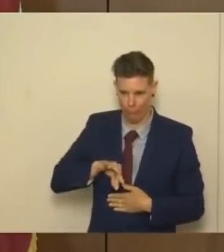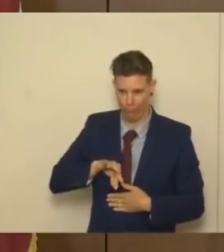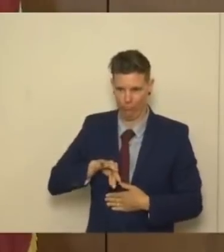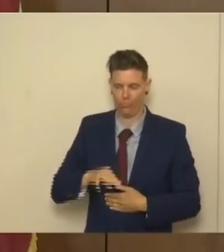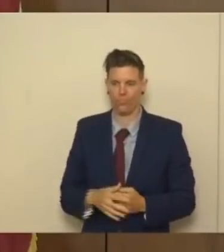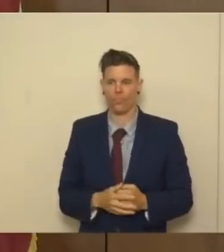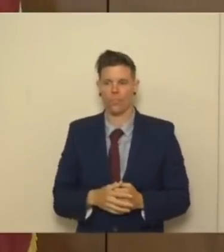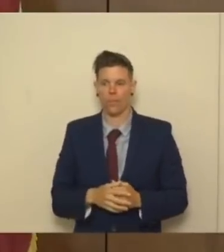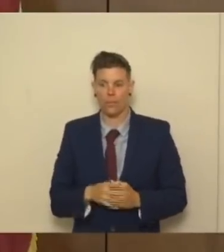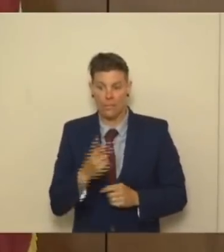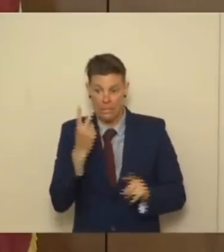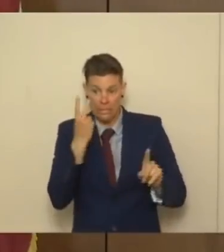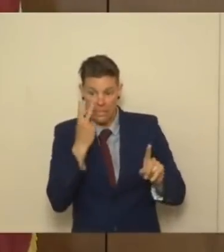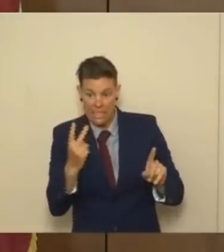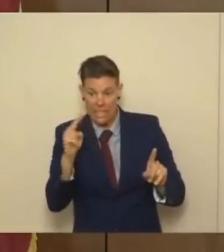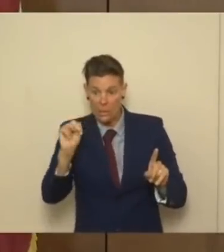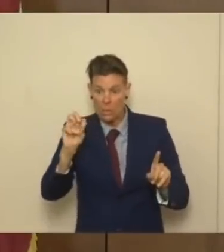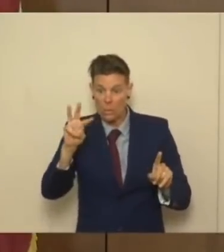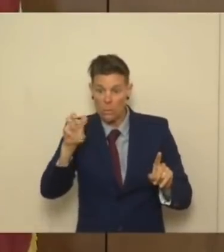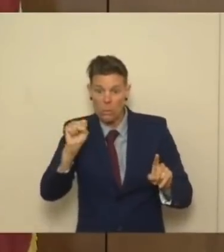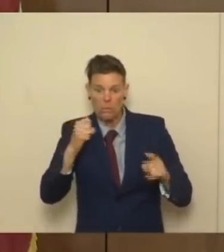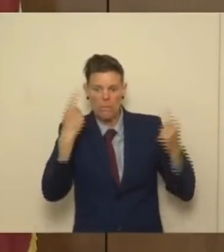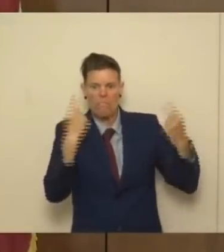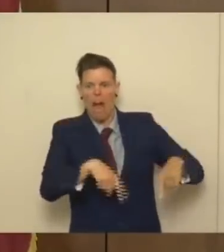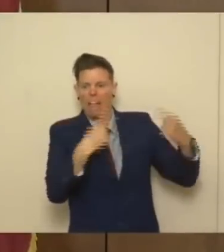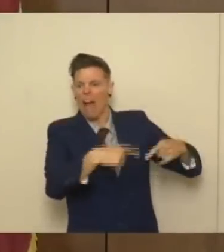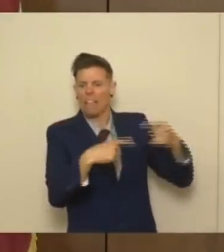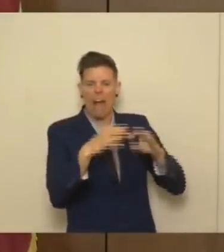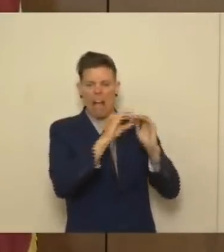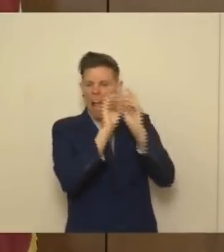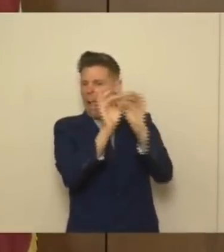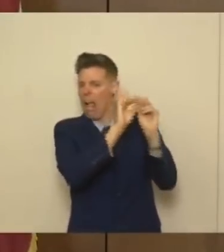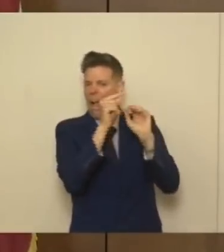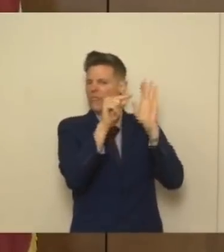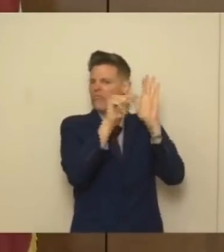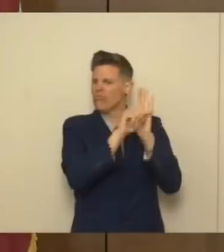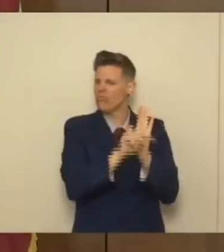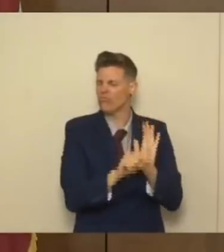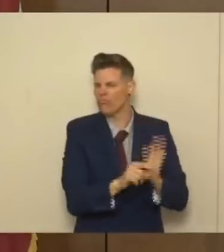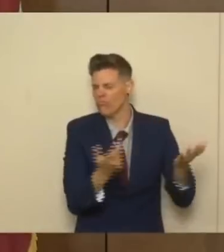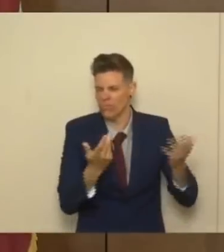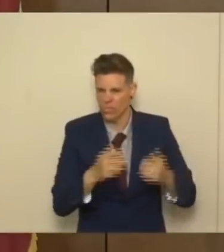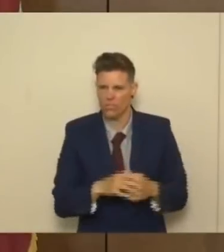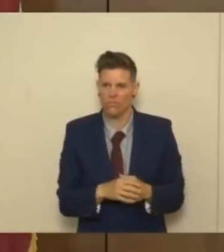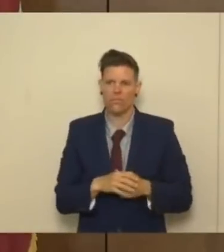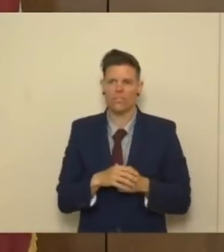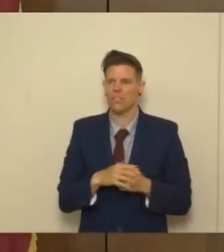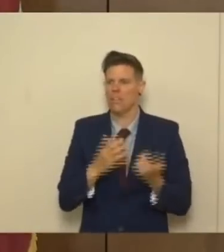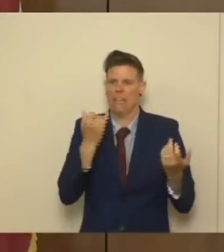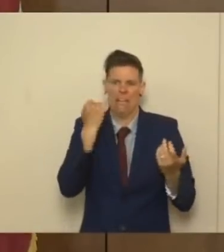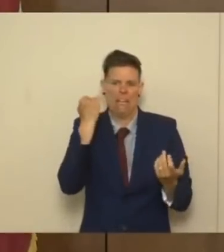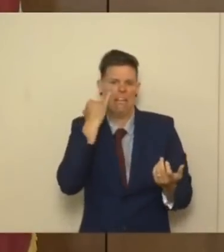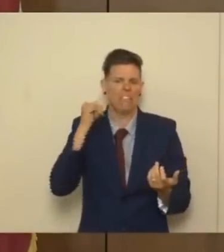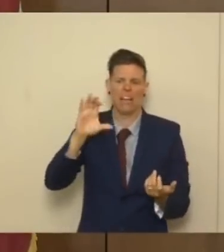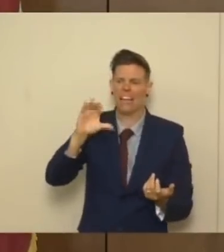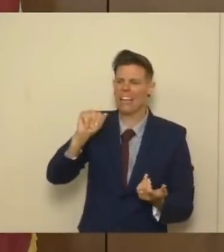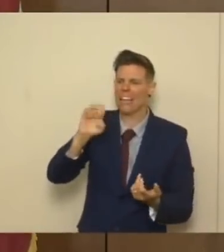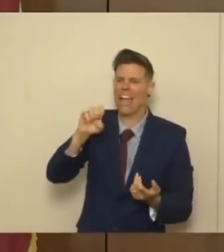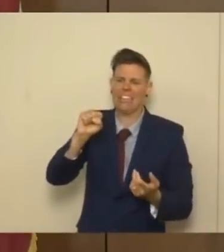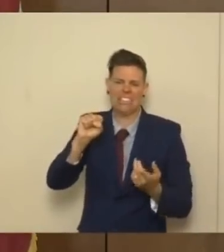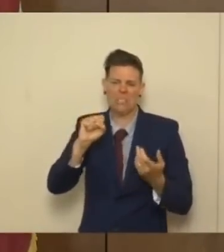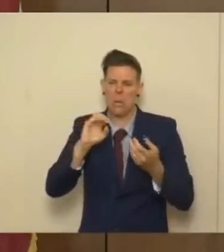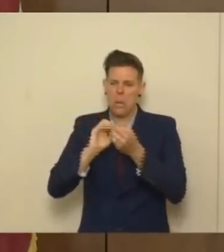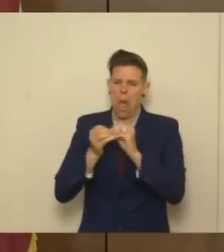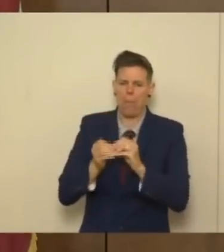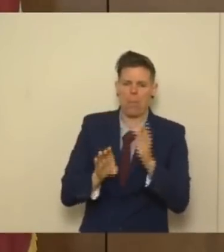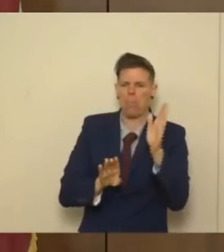it doesn't matter if we've had an exponential increase in our cases because our hospitals aren't full. And even if they're filling up, we can